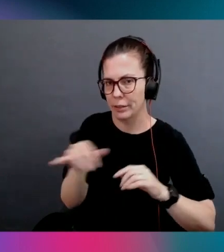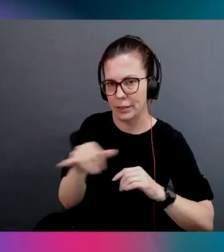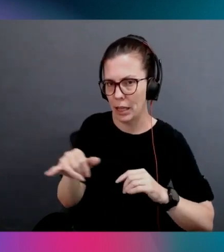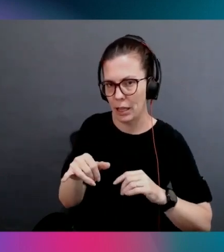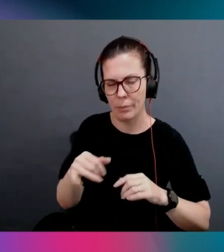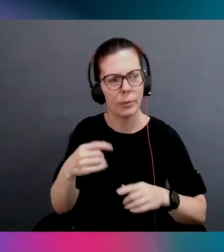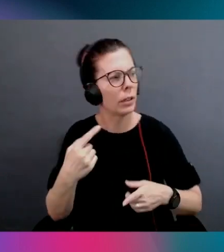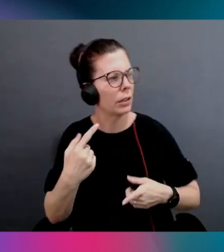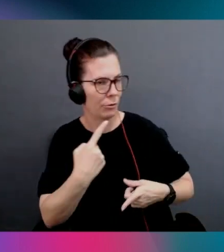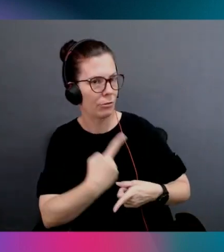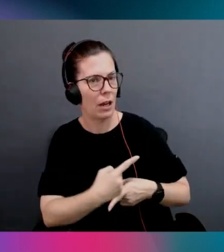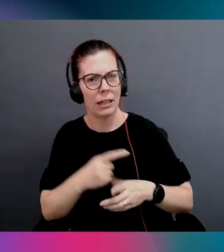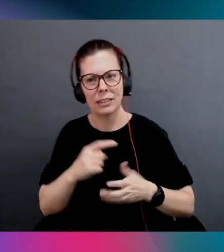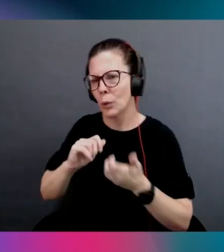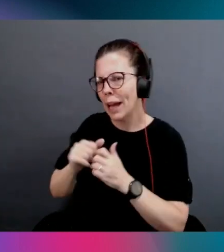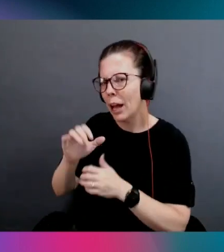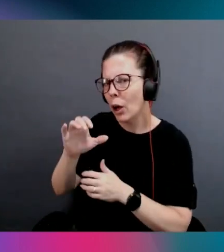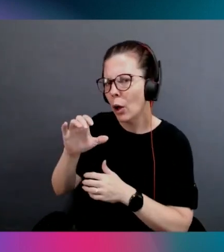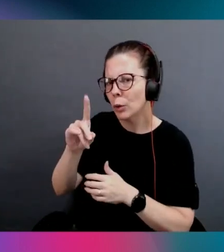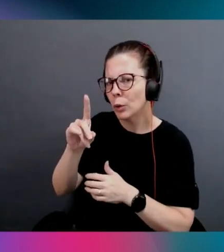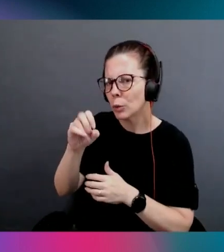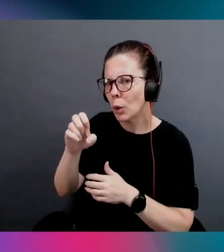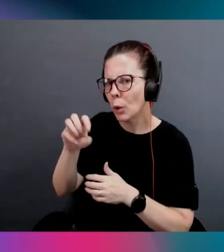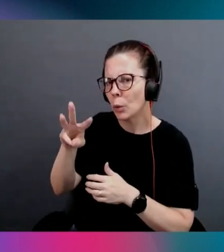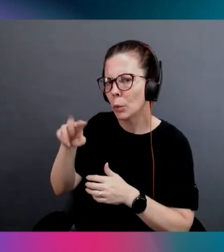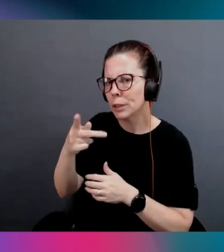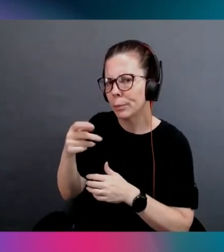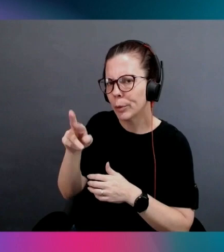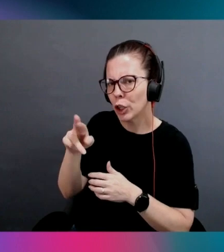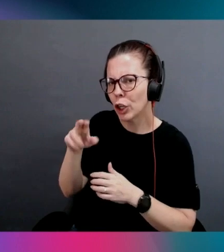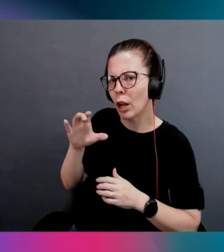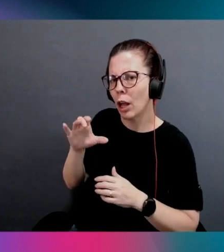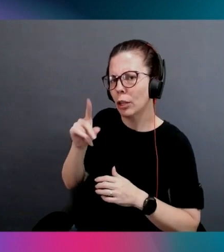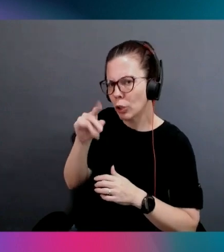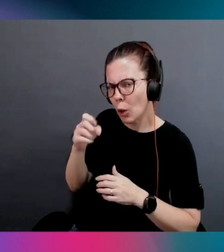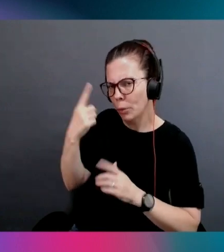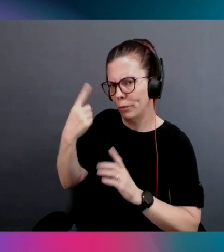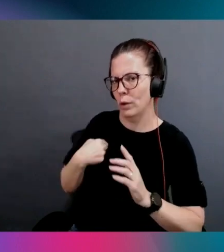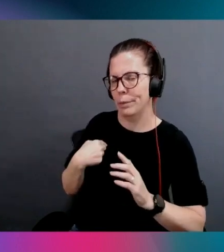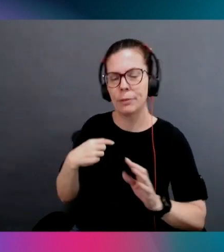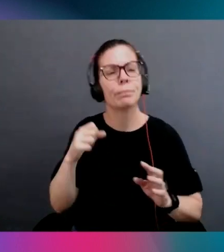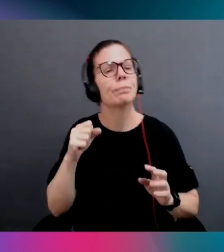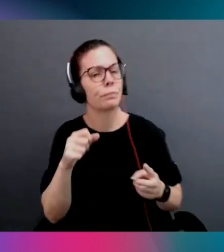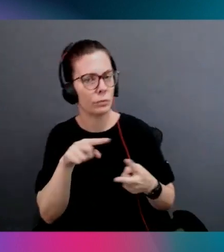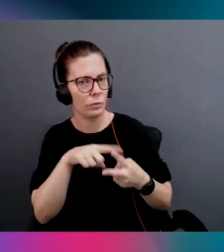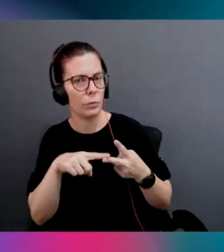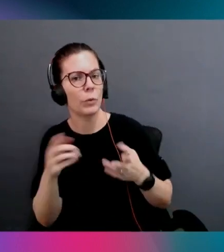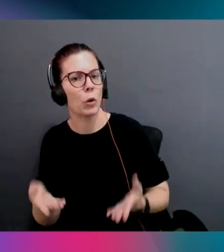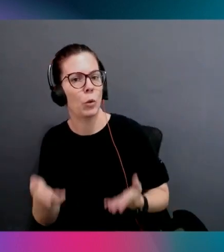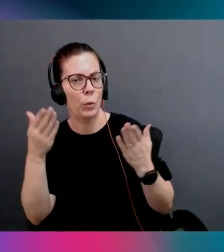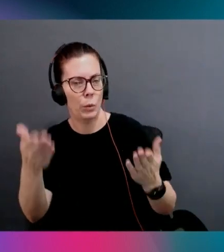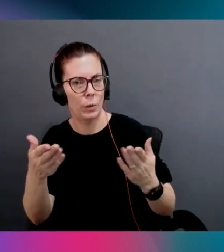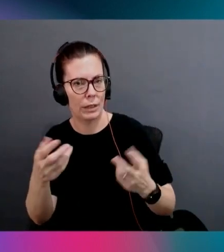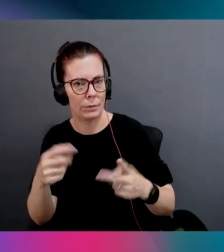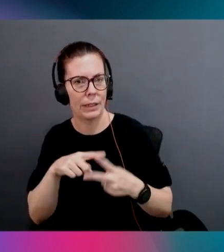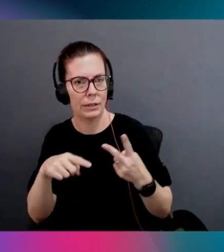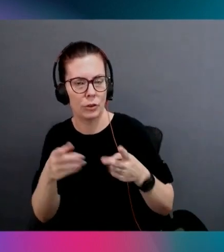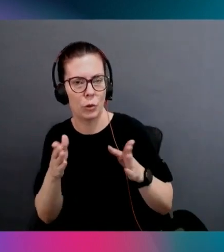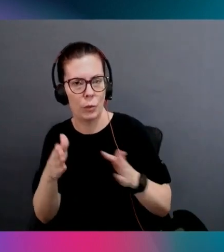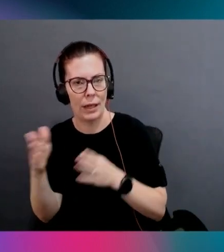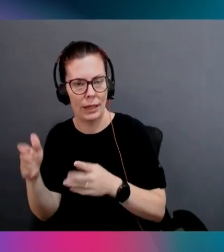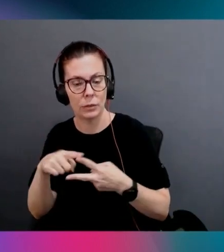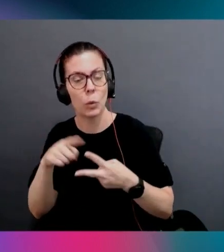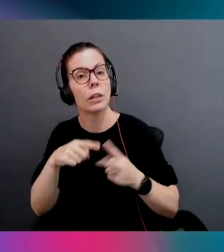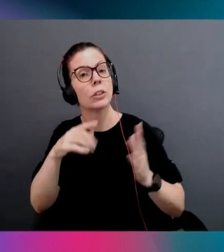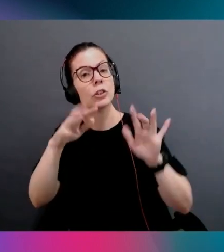code for me? Right. So there are two ways in which CodeWhisperer actually gives recommendations. One is you're typing code, it understands, it looks at all